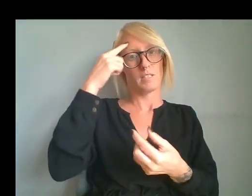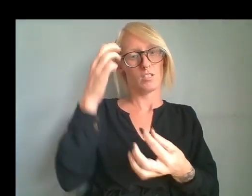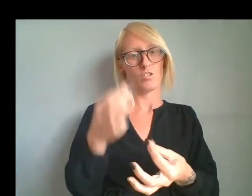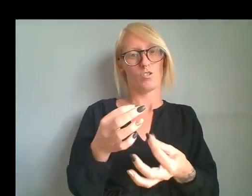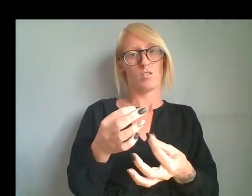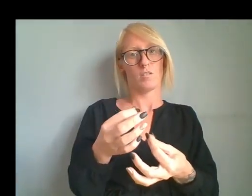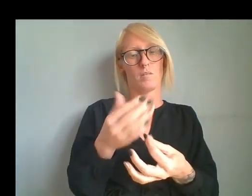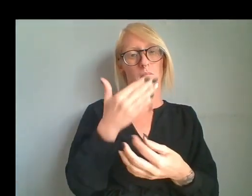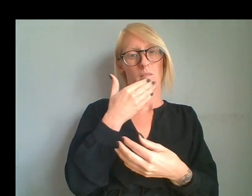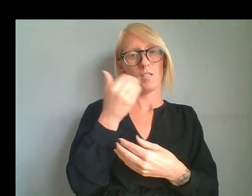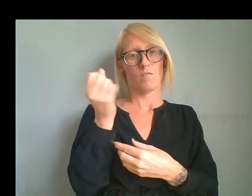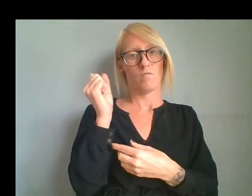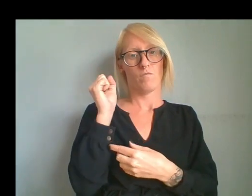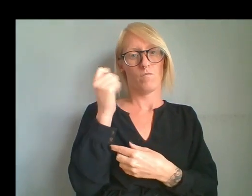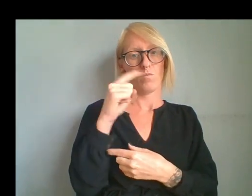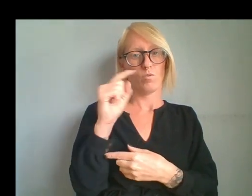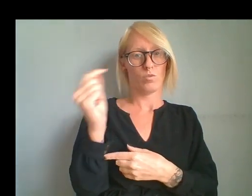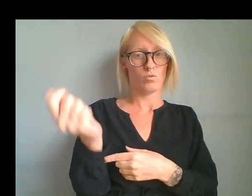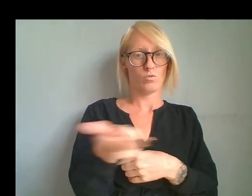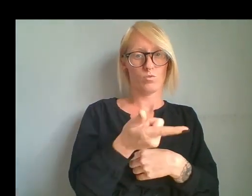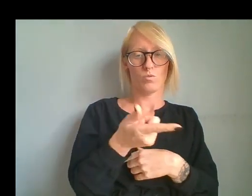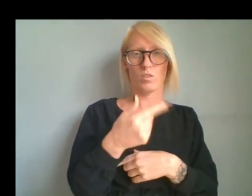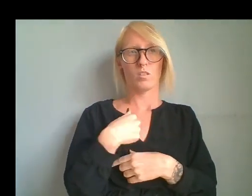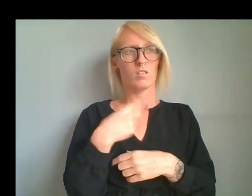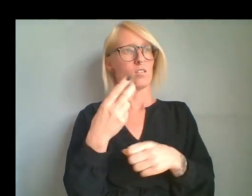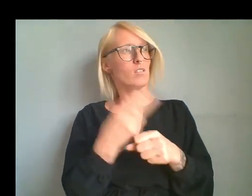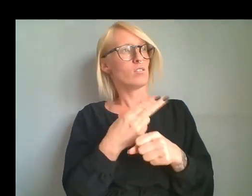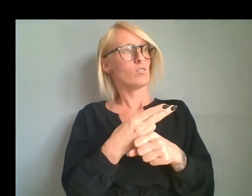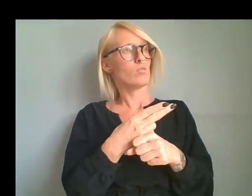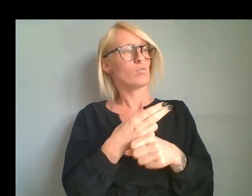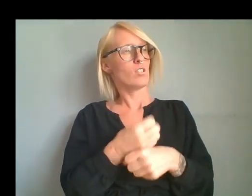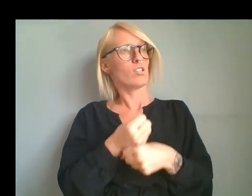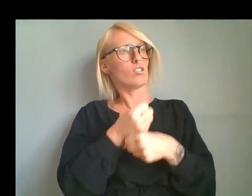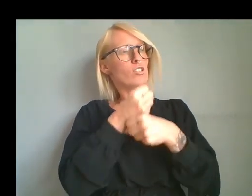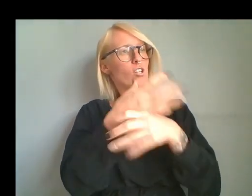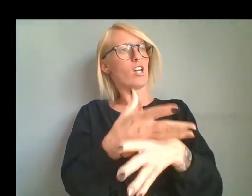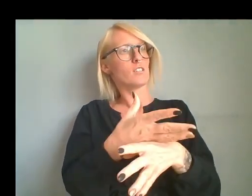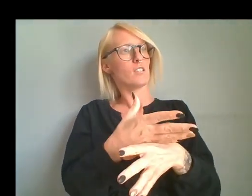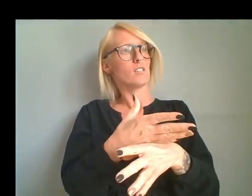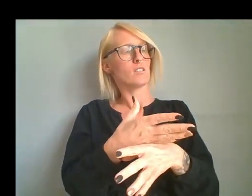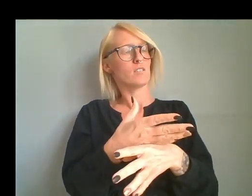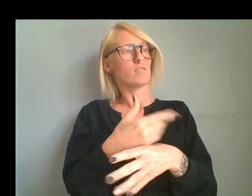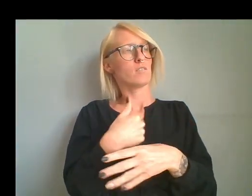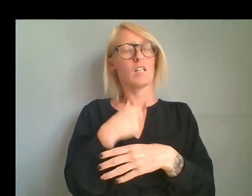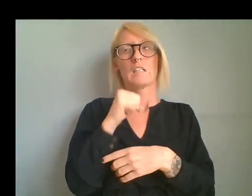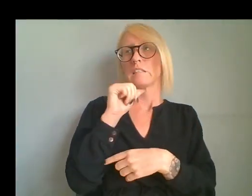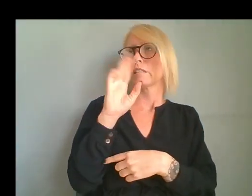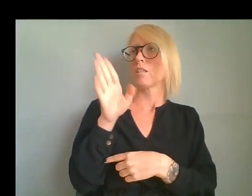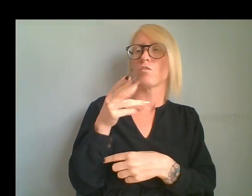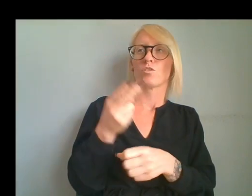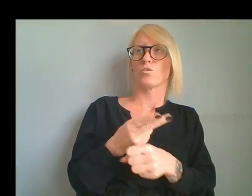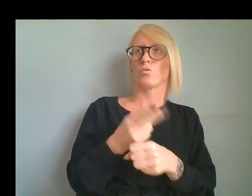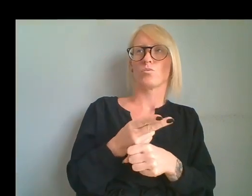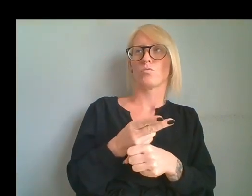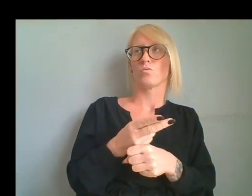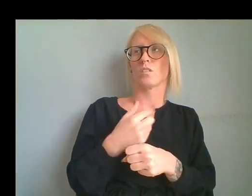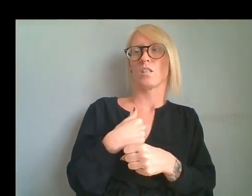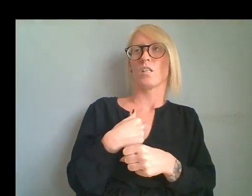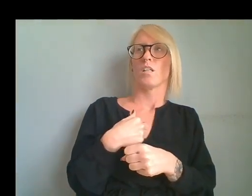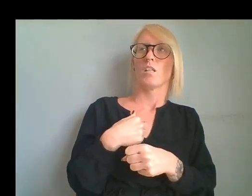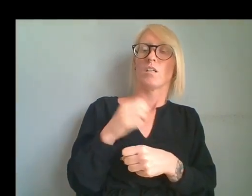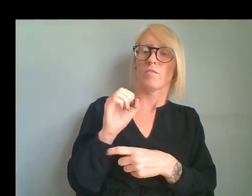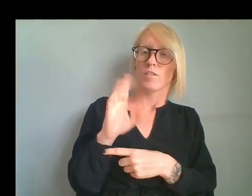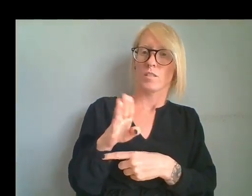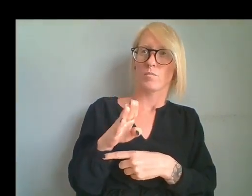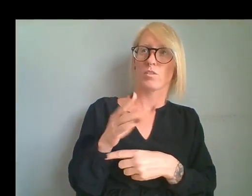Have you ever used causes? I have not used causes. I know causes is a way on Facebook to raise money.